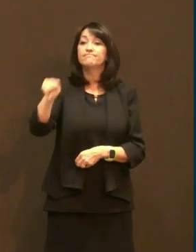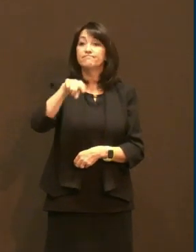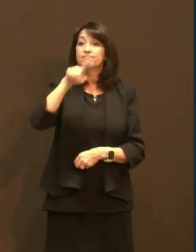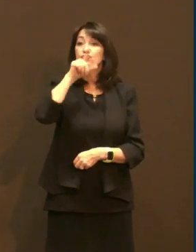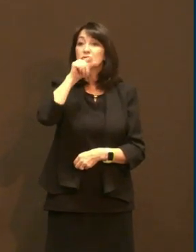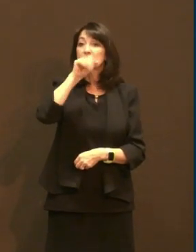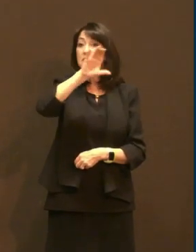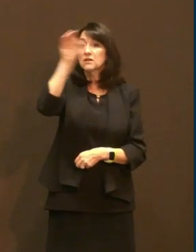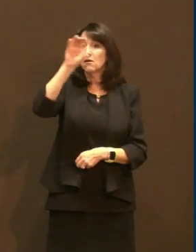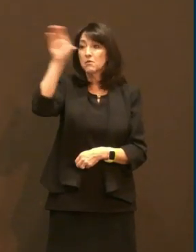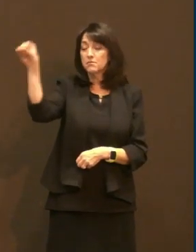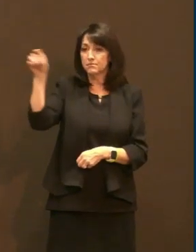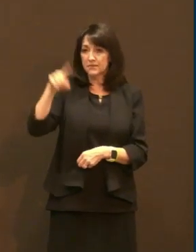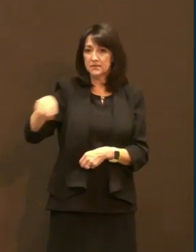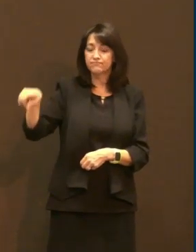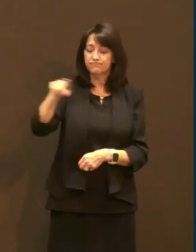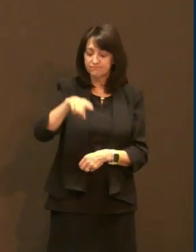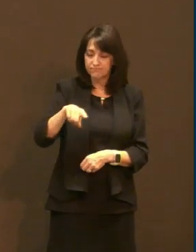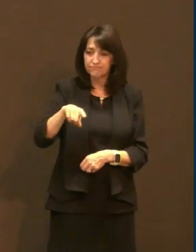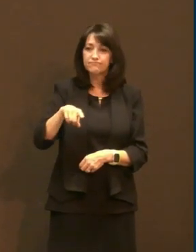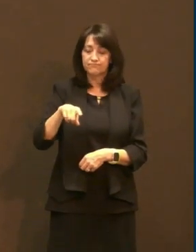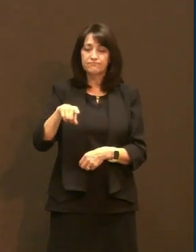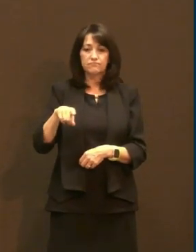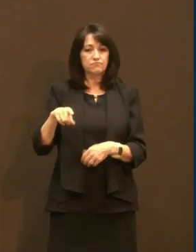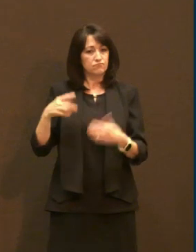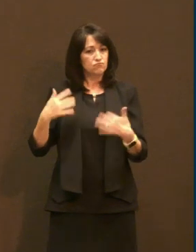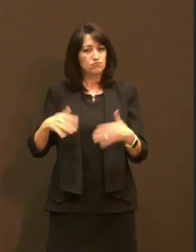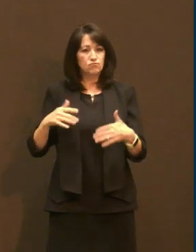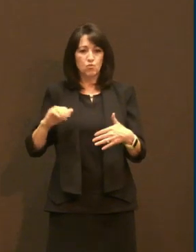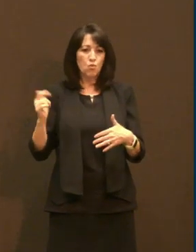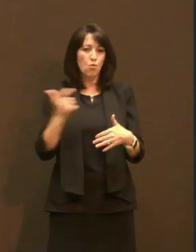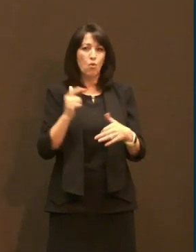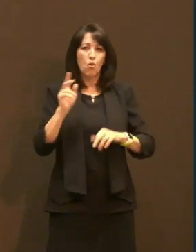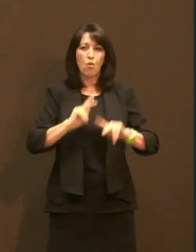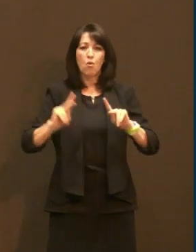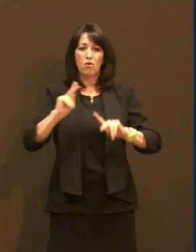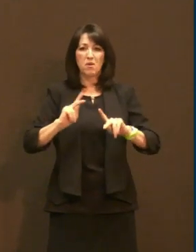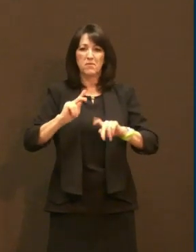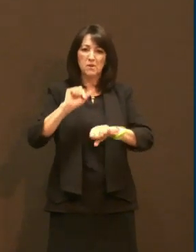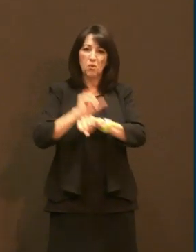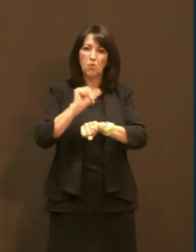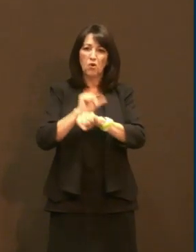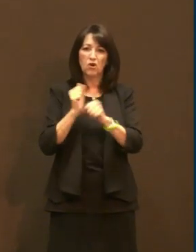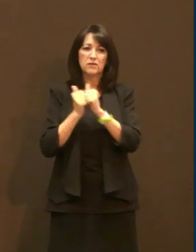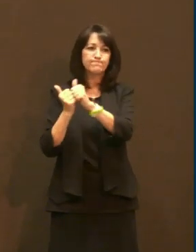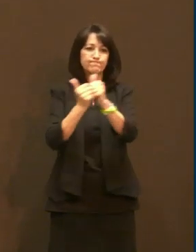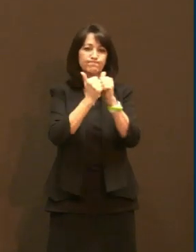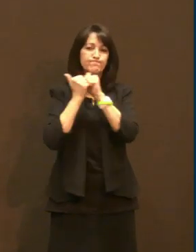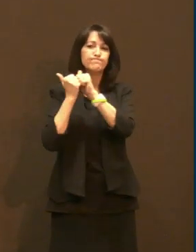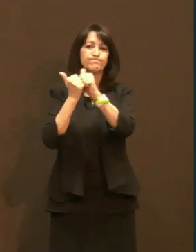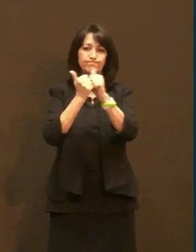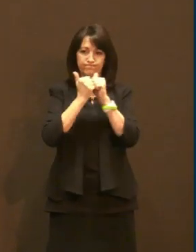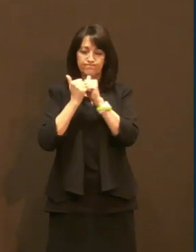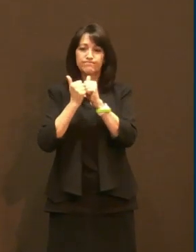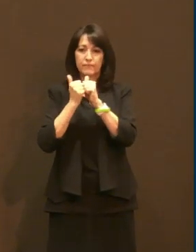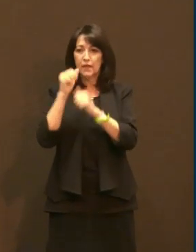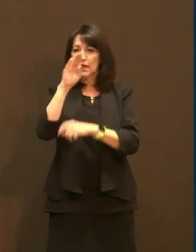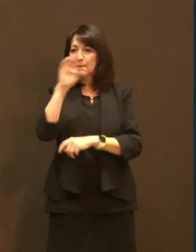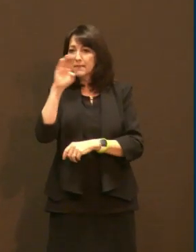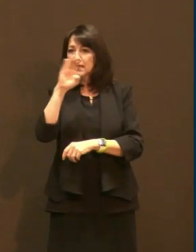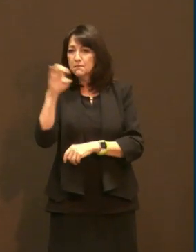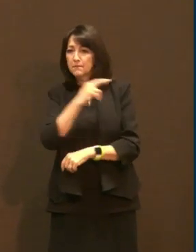an incredible effort by all of our partners, particularly, again, our hospital partners, Bay Health in Milford, and BB